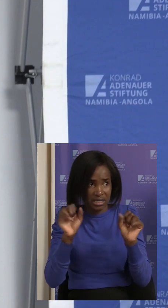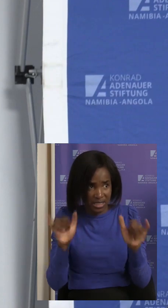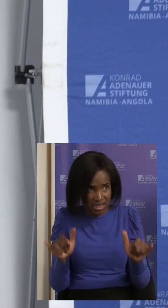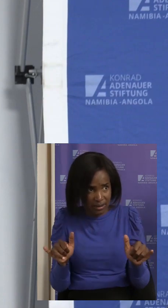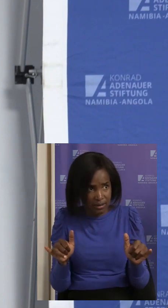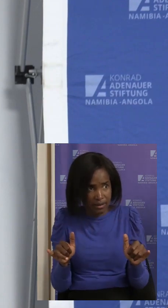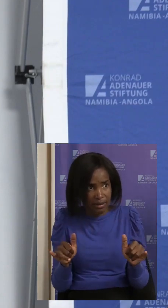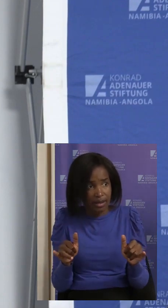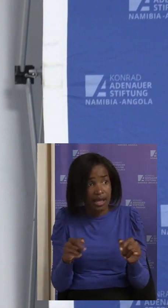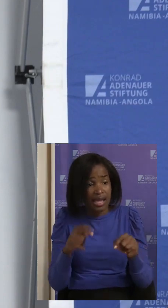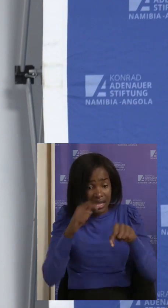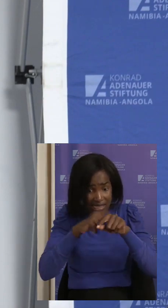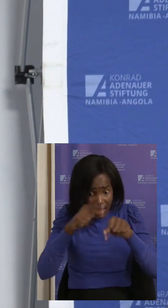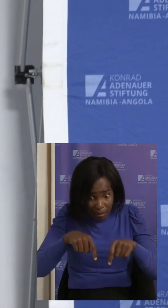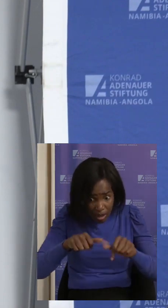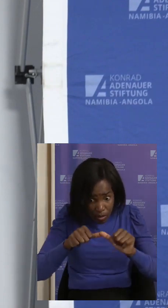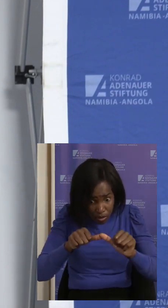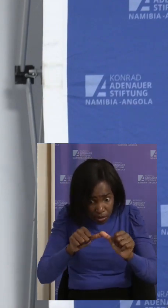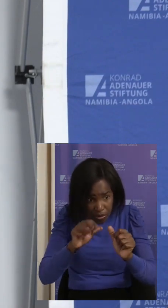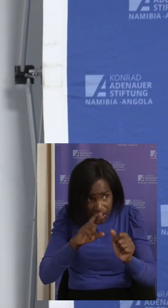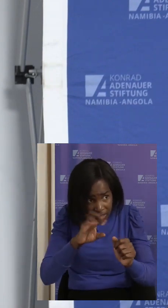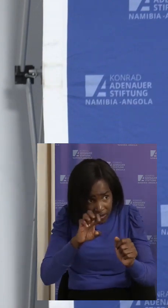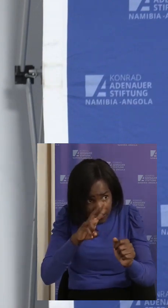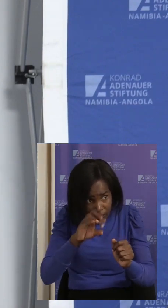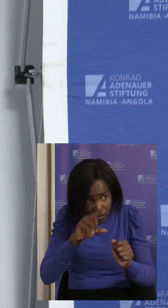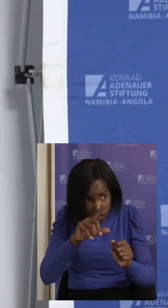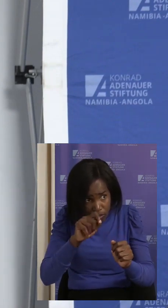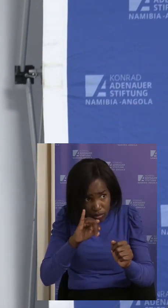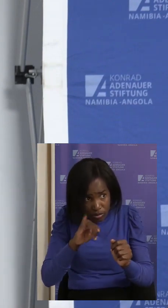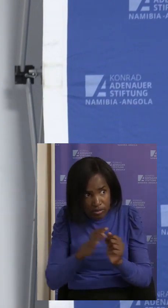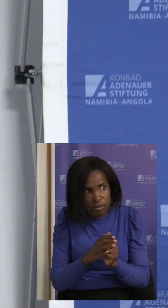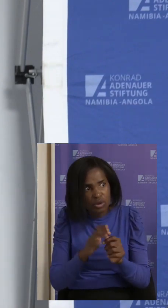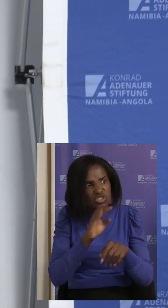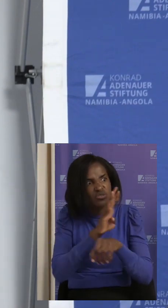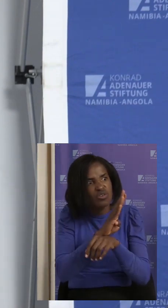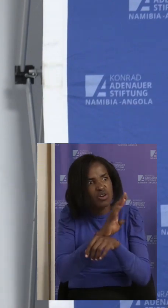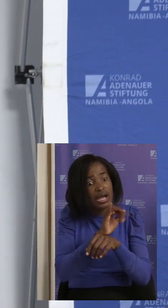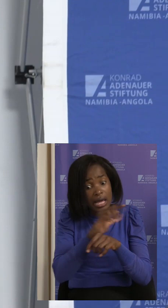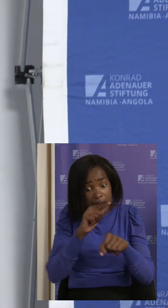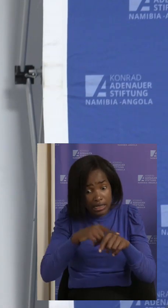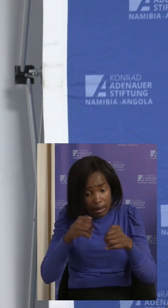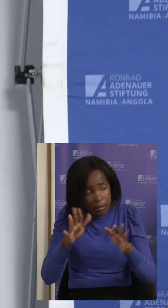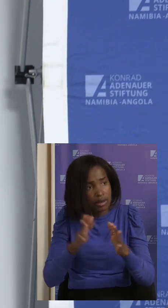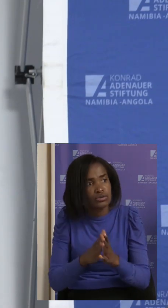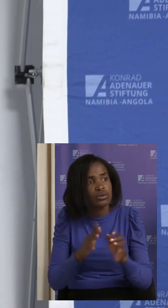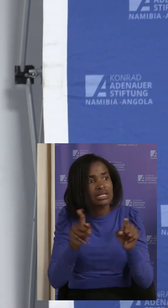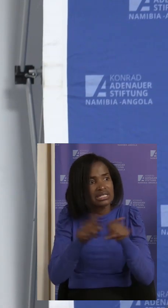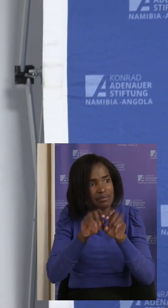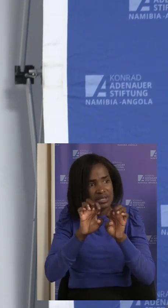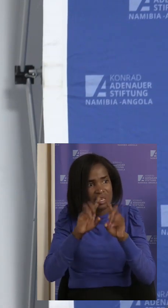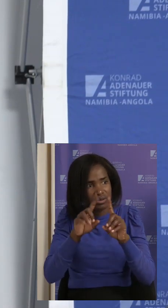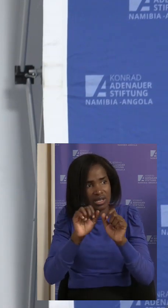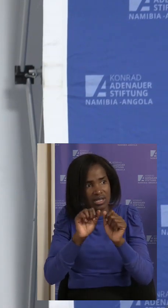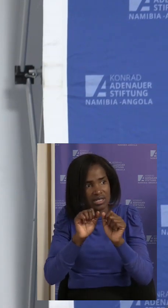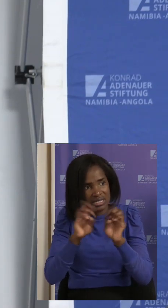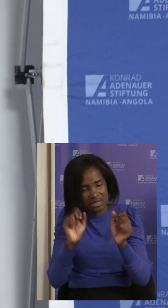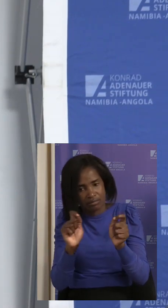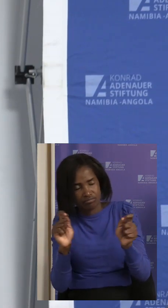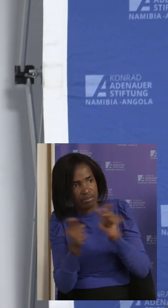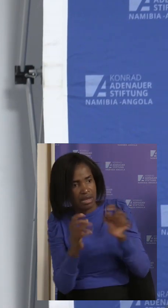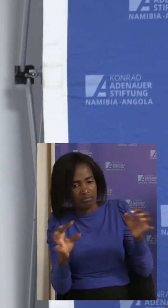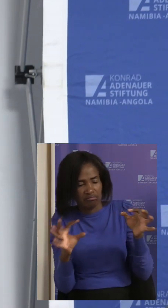we are in the revolutionary or industrial time now with revolution. So I think it's we